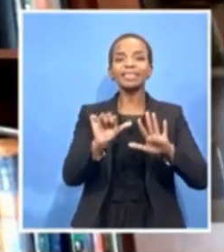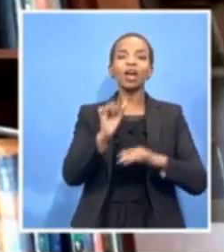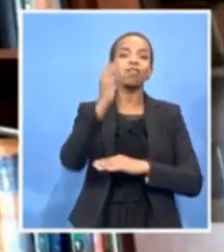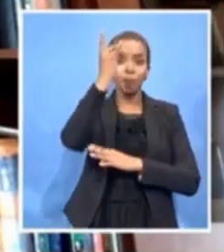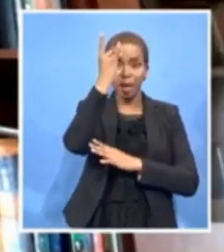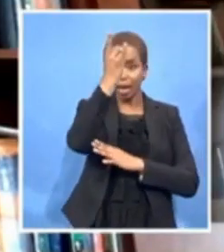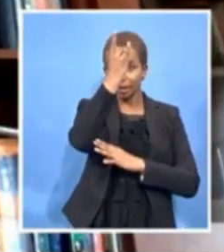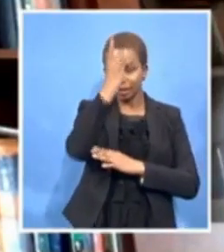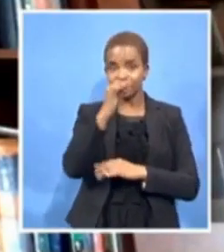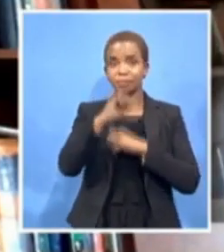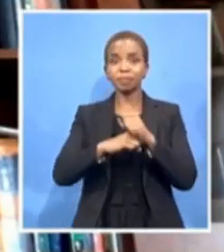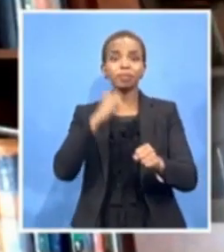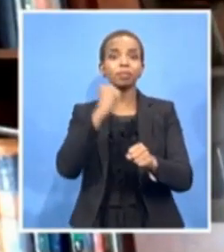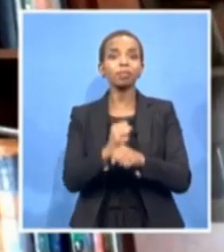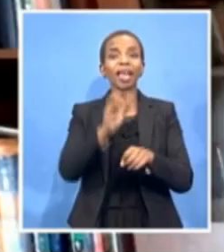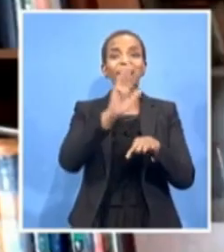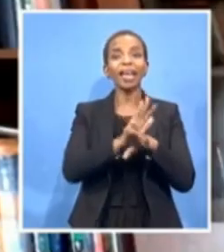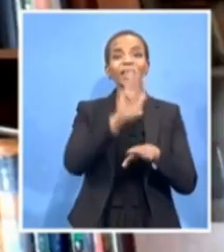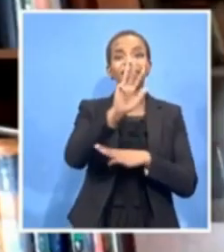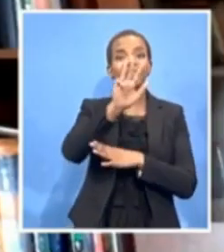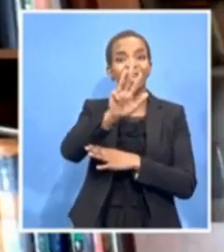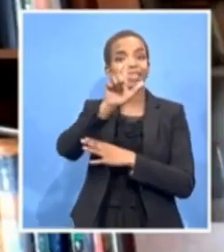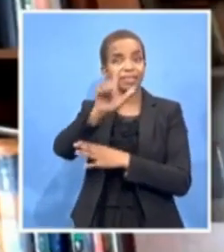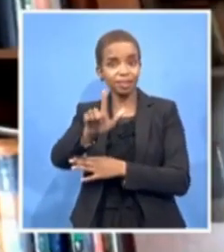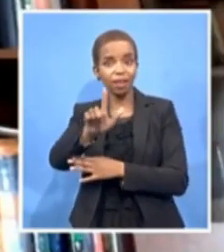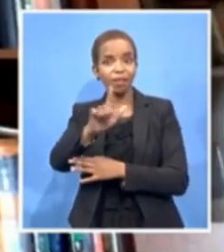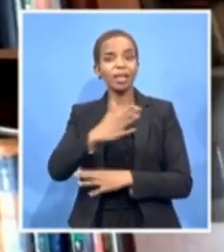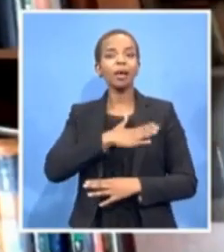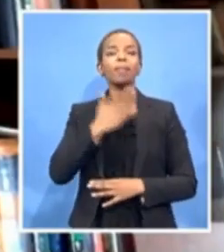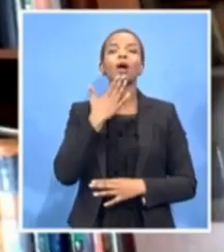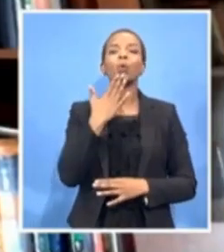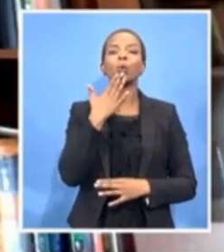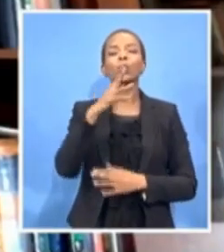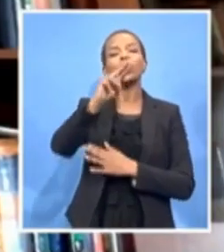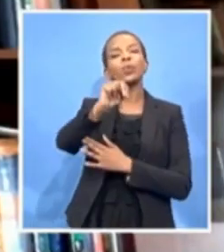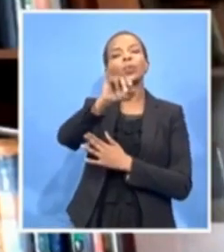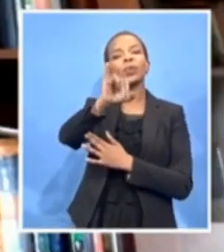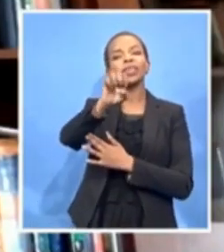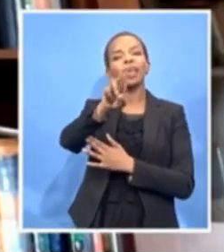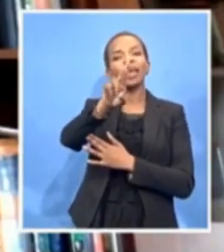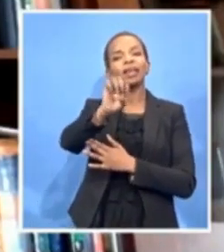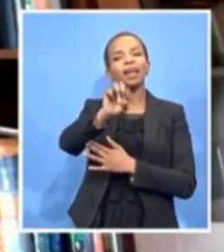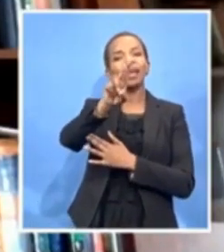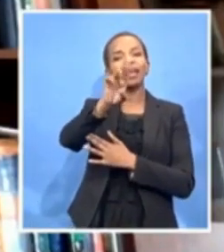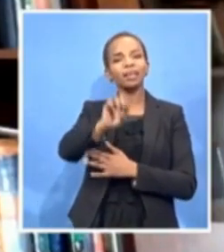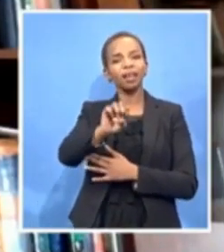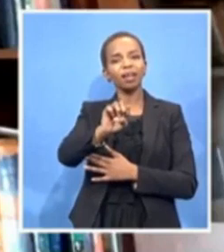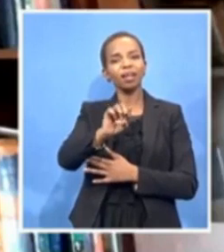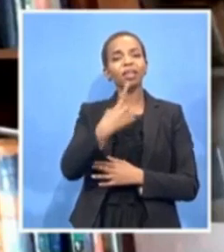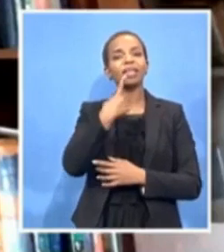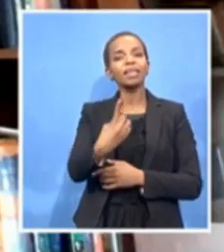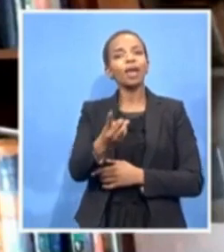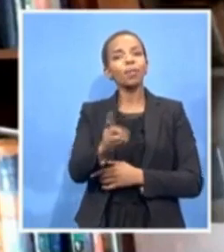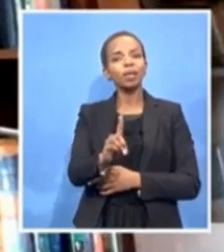1997, by Julius Kambarage Nyerere, had stopped at a point when Mwalimu